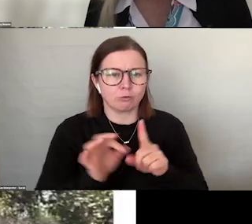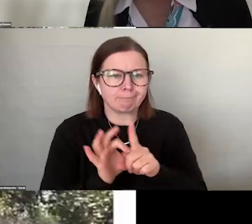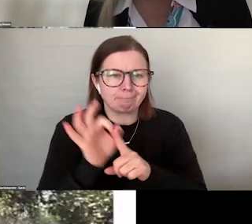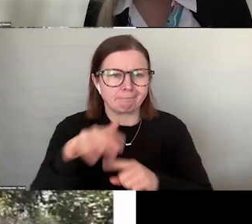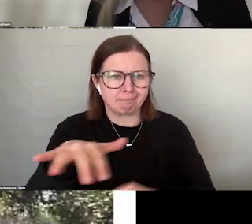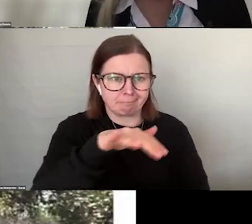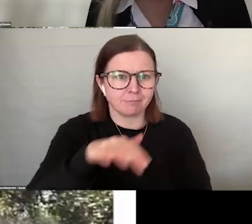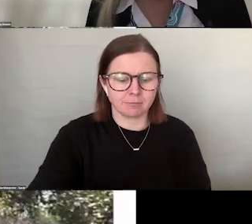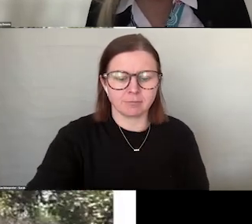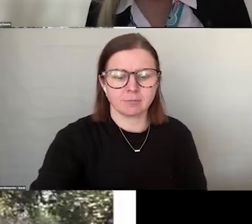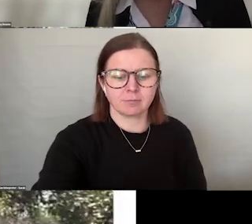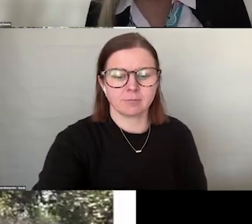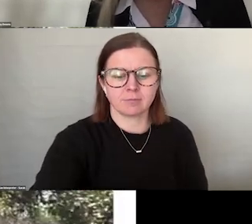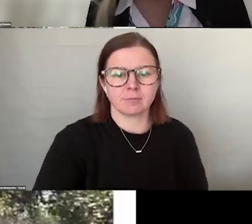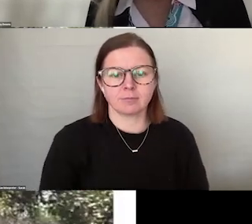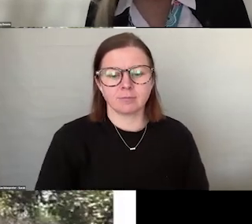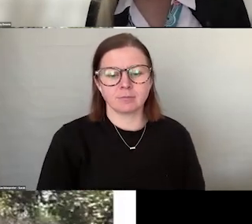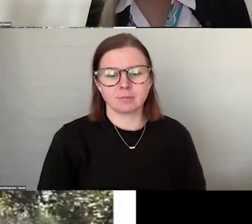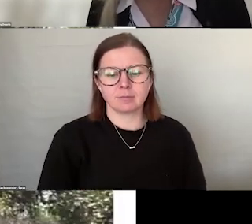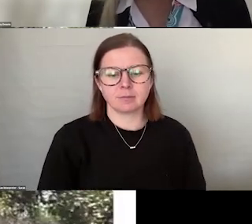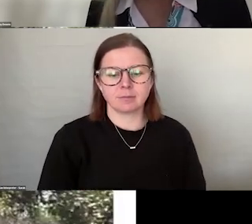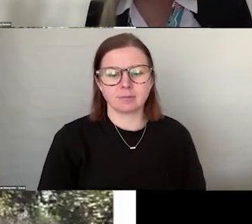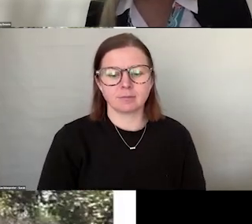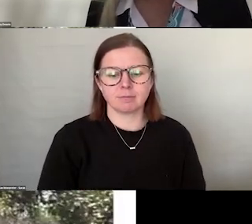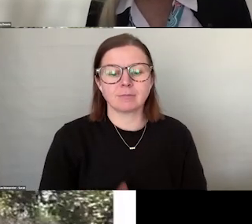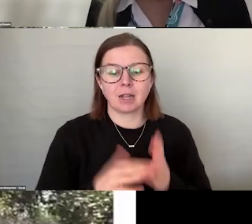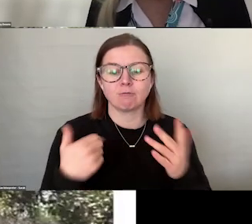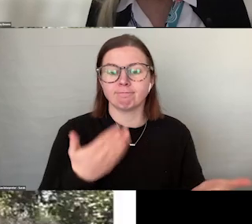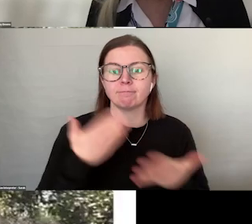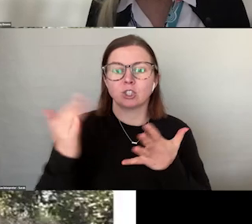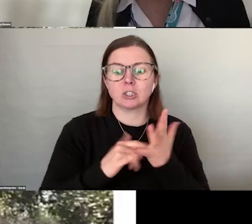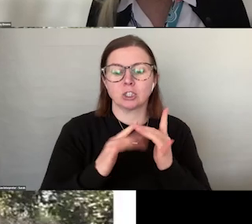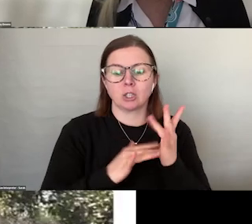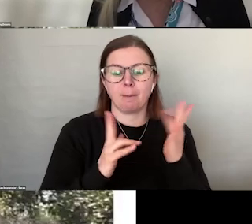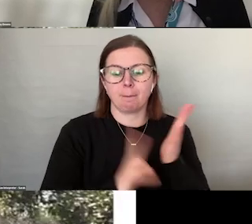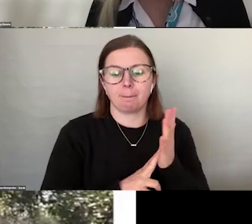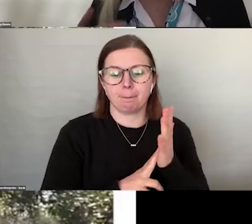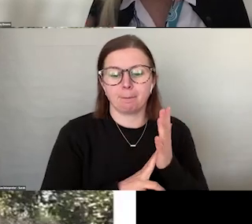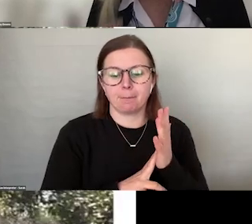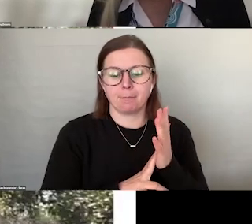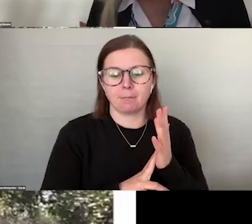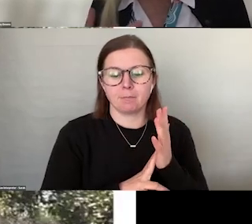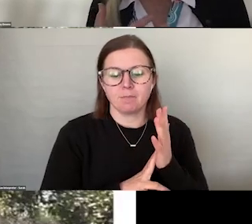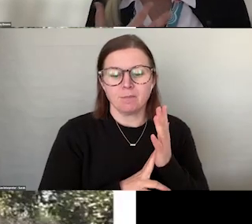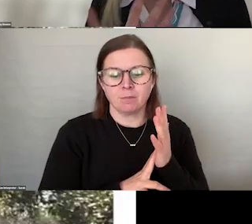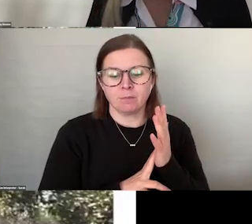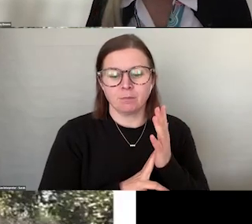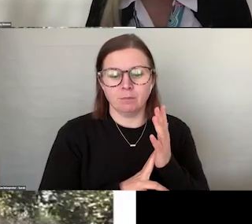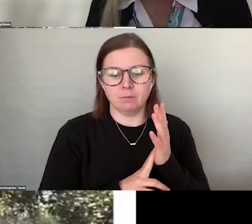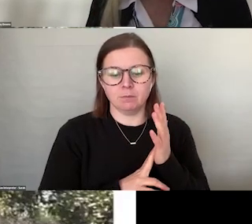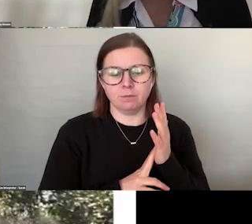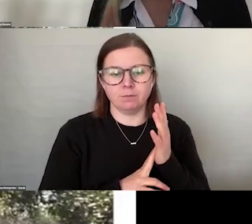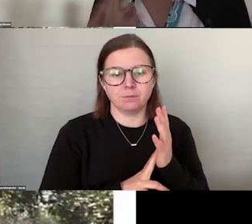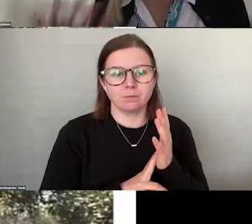So I would now like to pass over to Simon Cottrell and to pick up on how